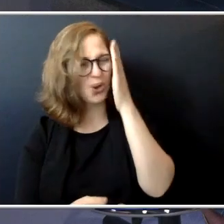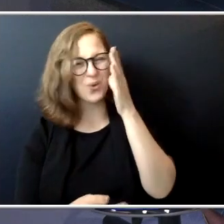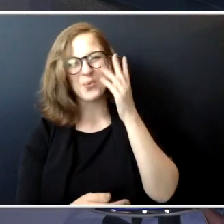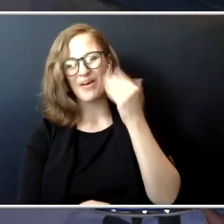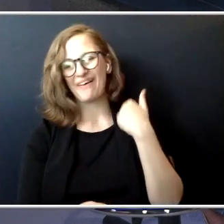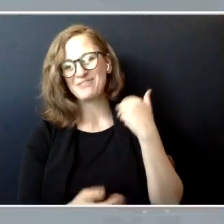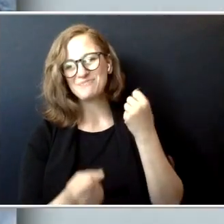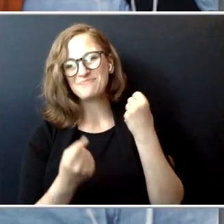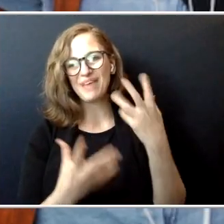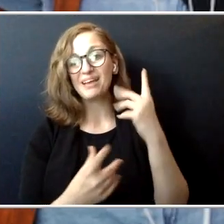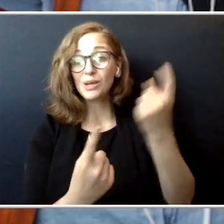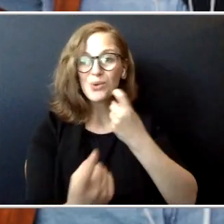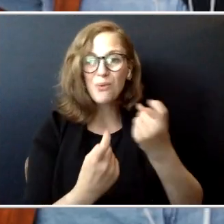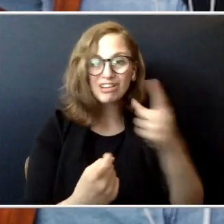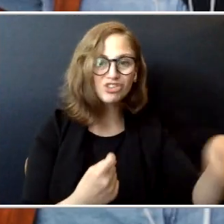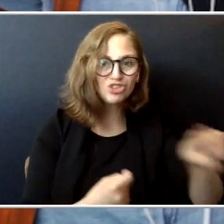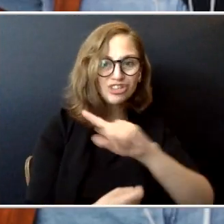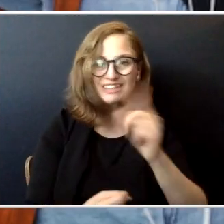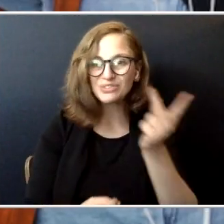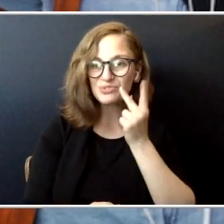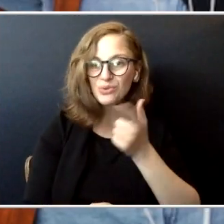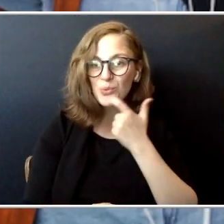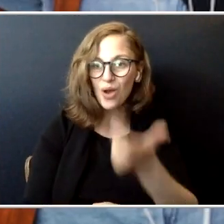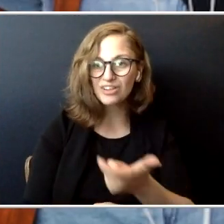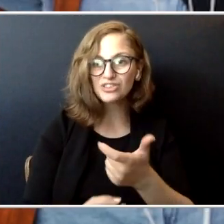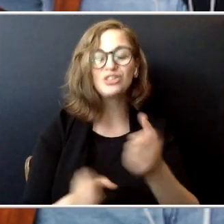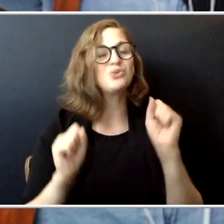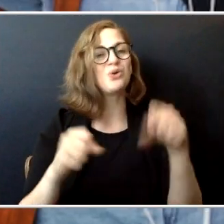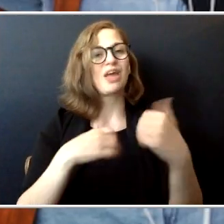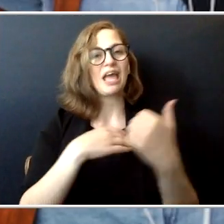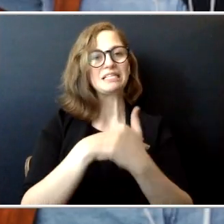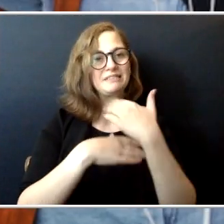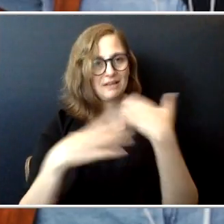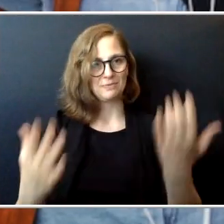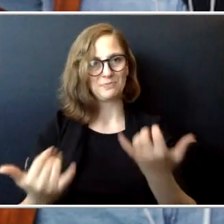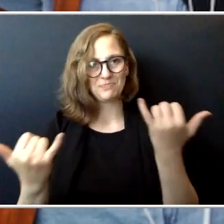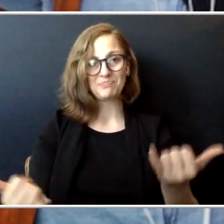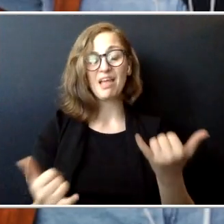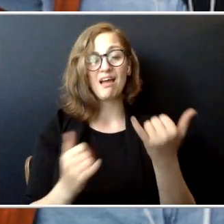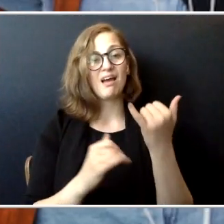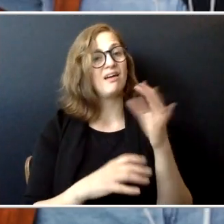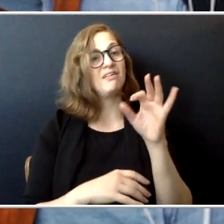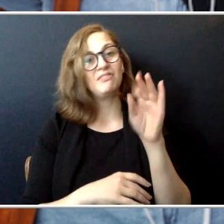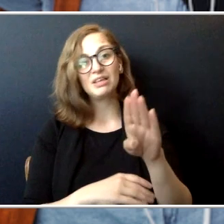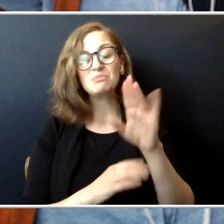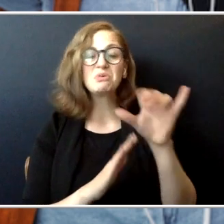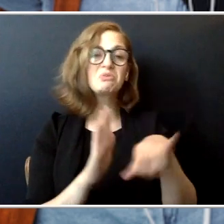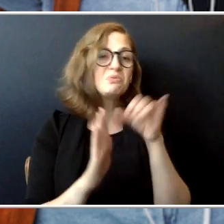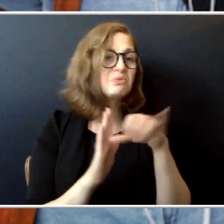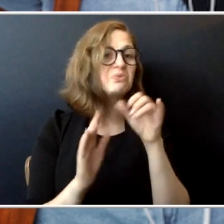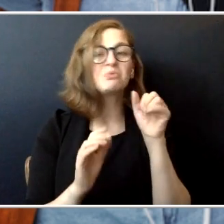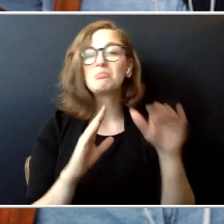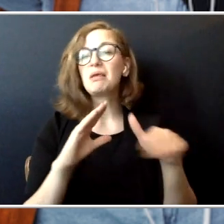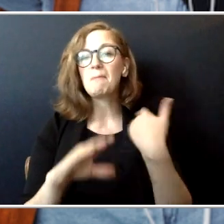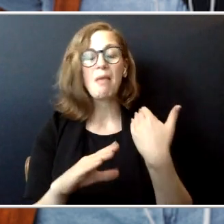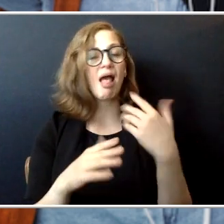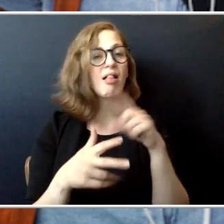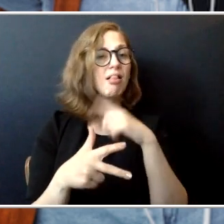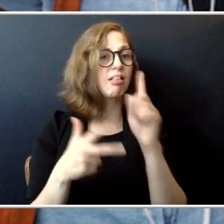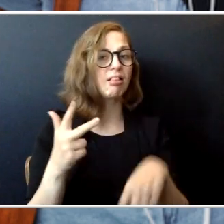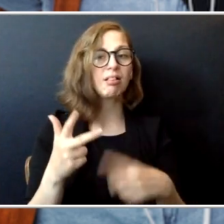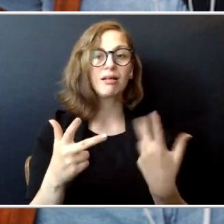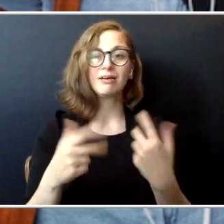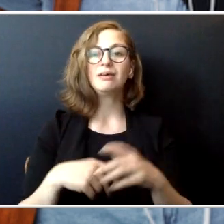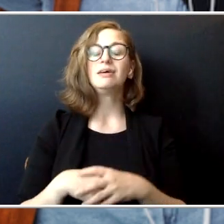your questions to us, and you can send them to us right now on Facebook or YouTube, or you can email the Medical News Network. We have all the ways you